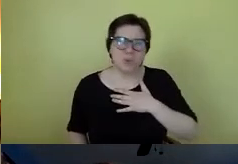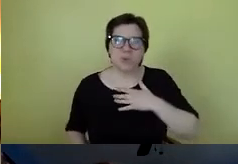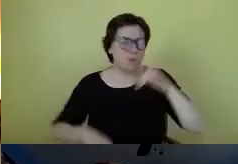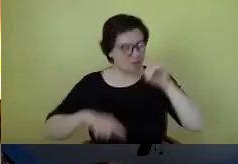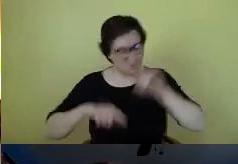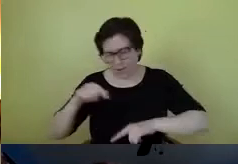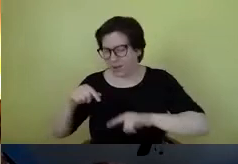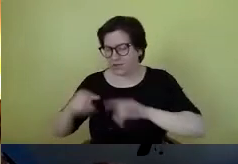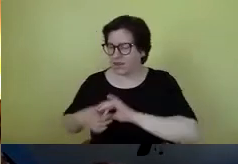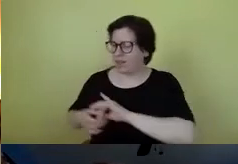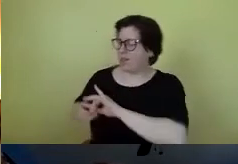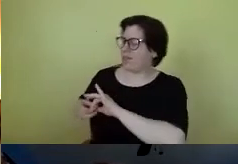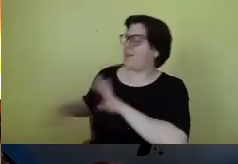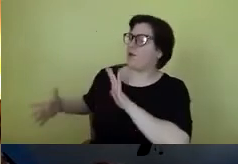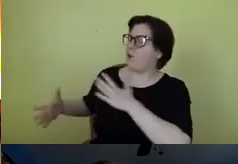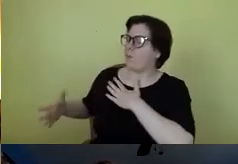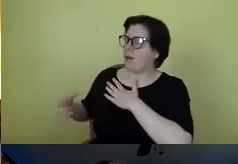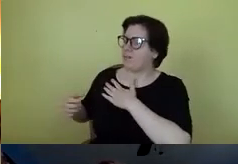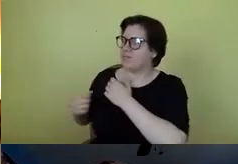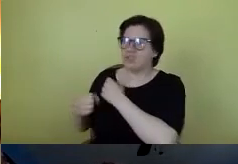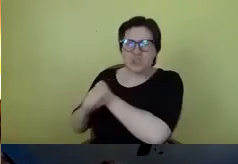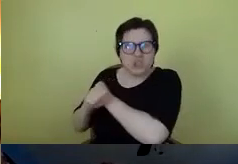they couldn't let go of the security that they had.